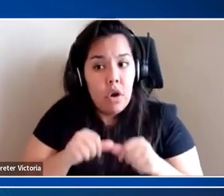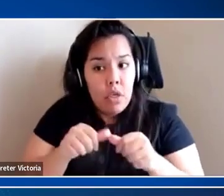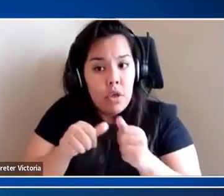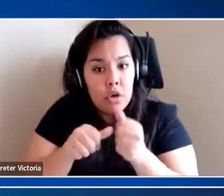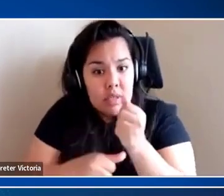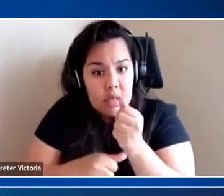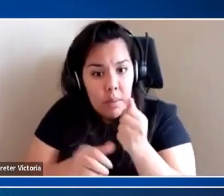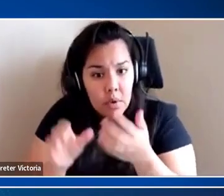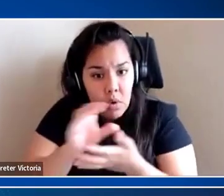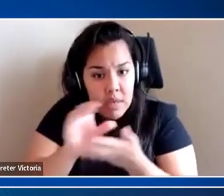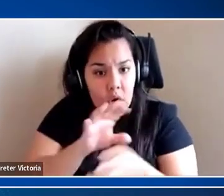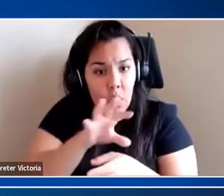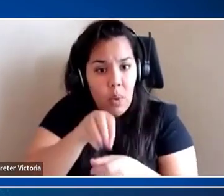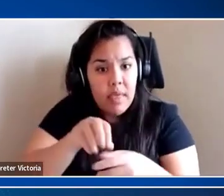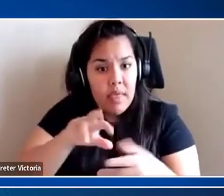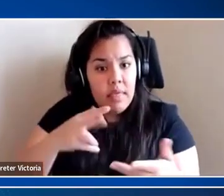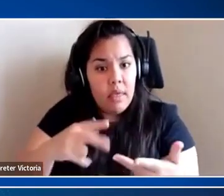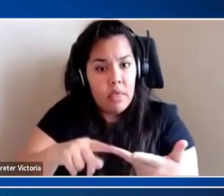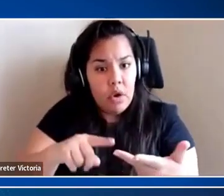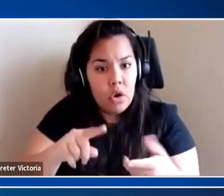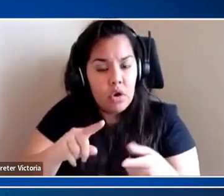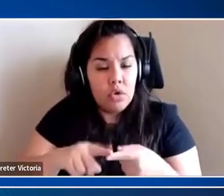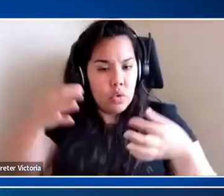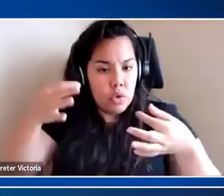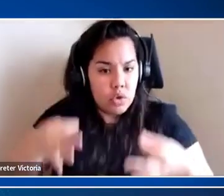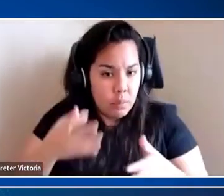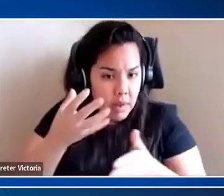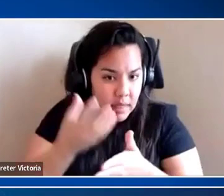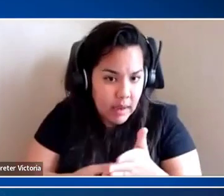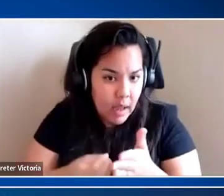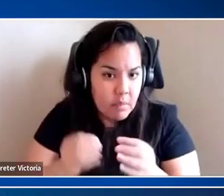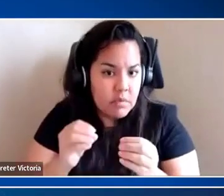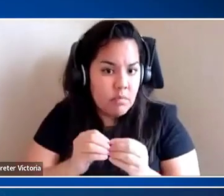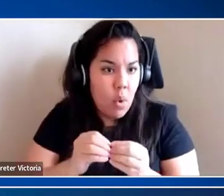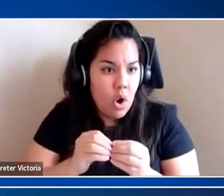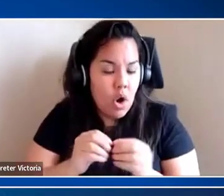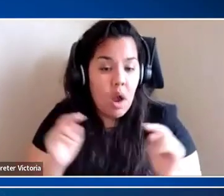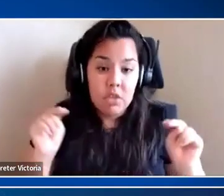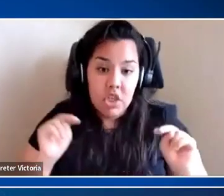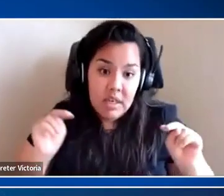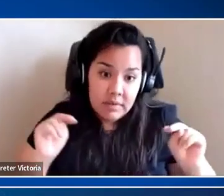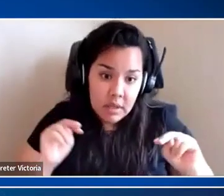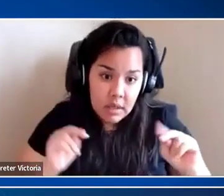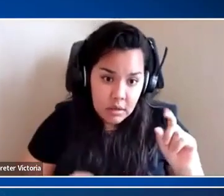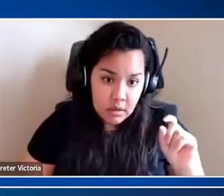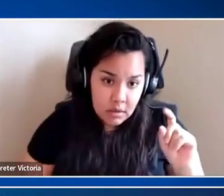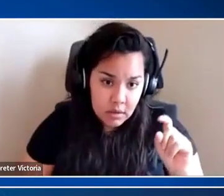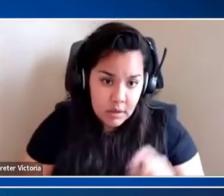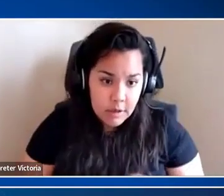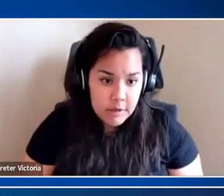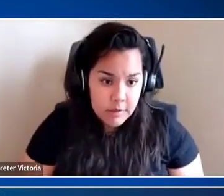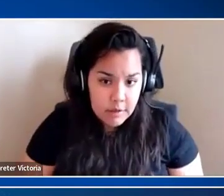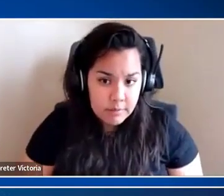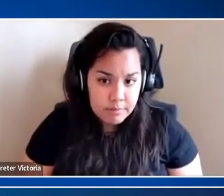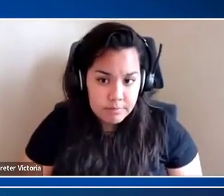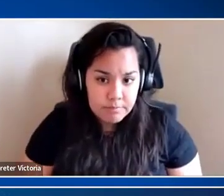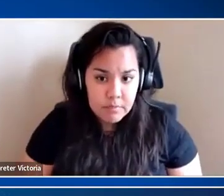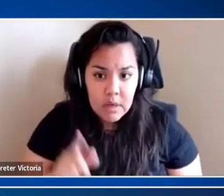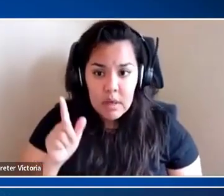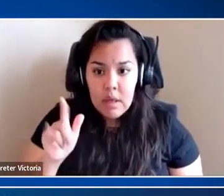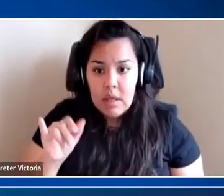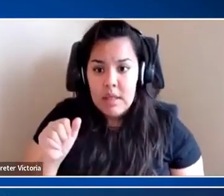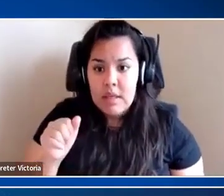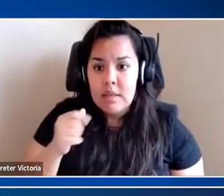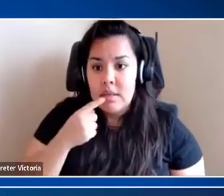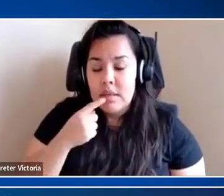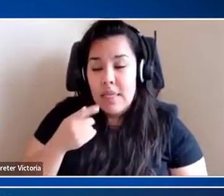third factor to determine the gaps objectively? Yeah, the